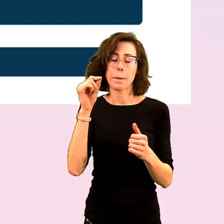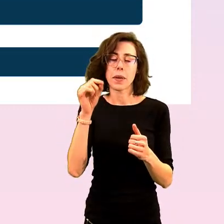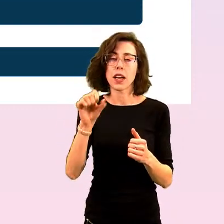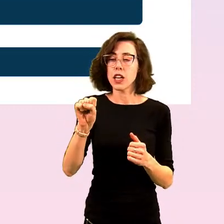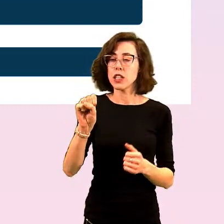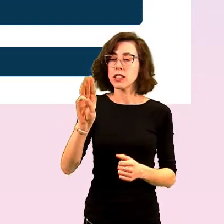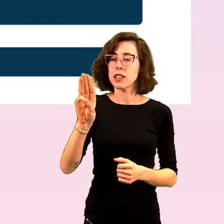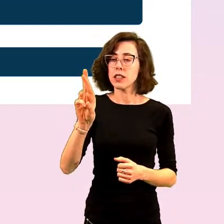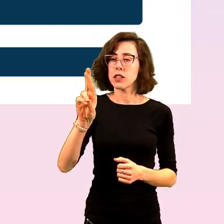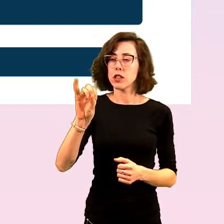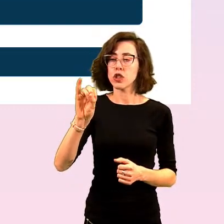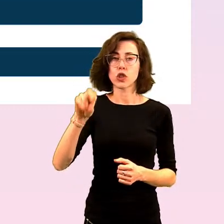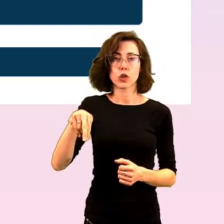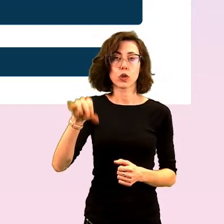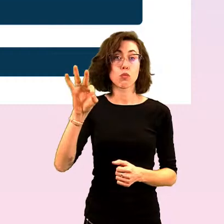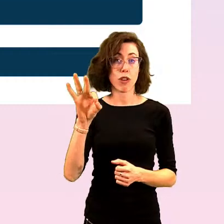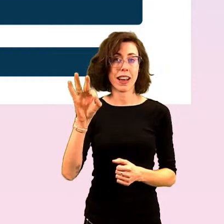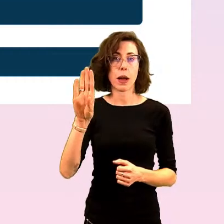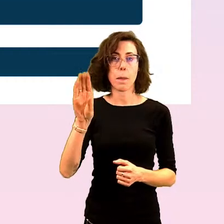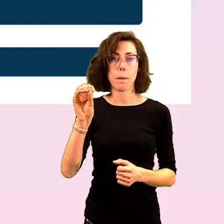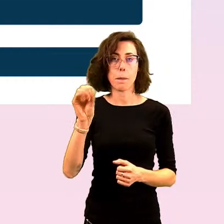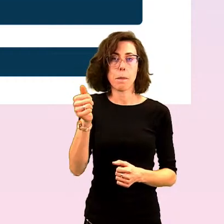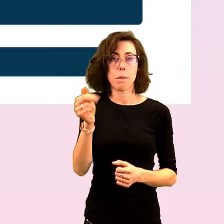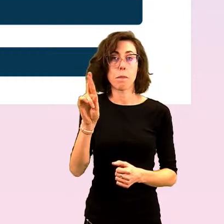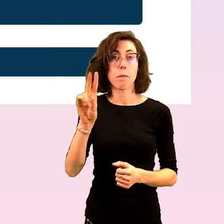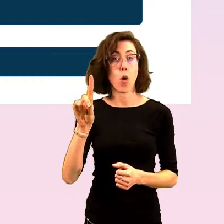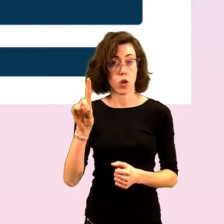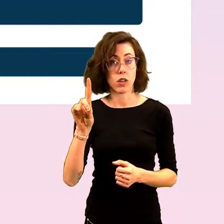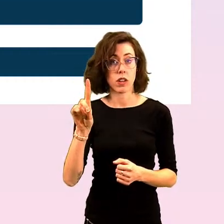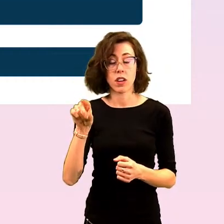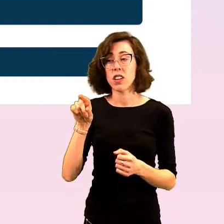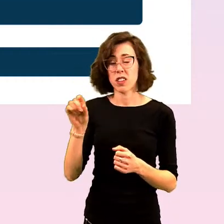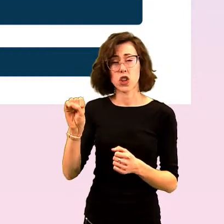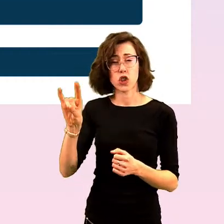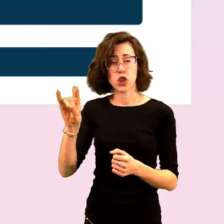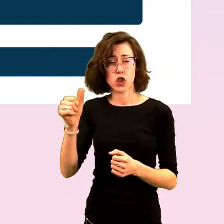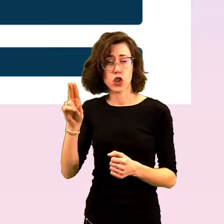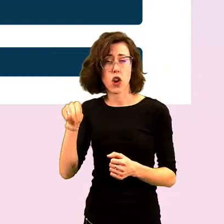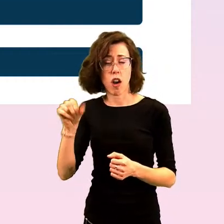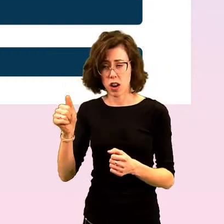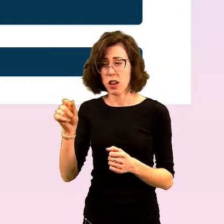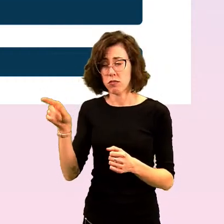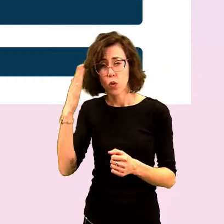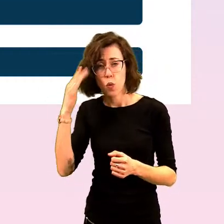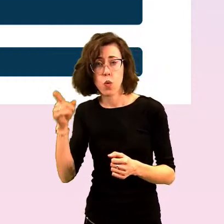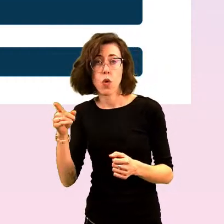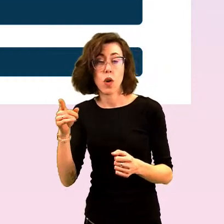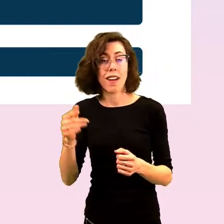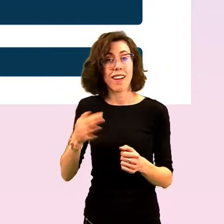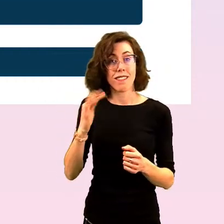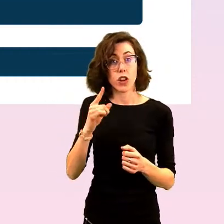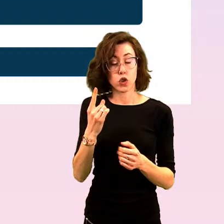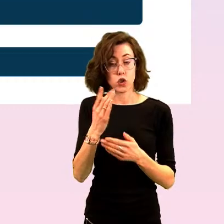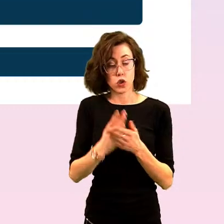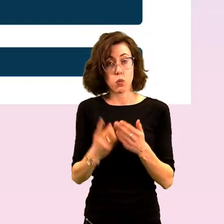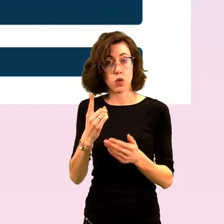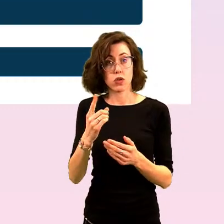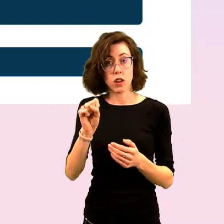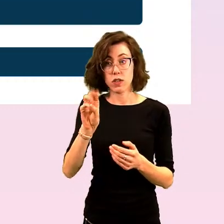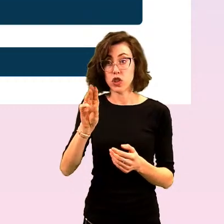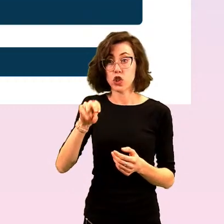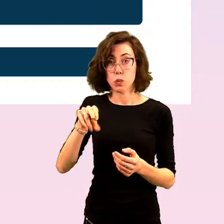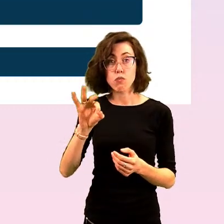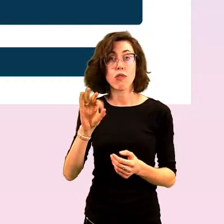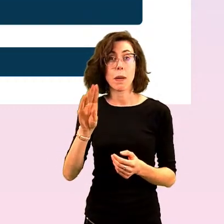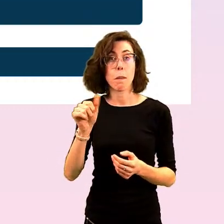are, again, this is part of Shauna's area, but what happens is if somebody is supported on Springboard, well, then we'll continue to